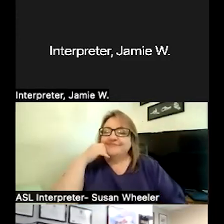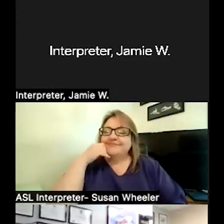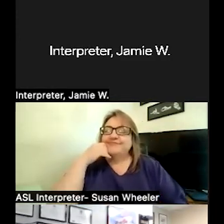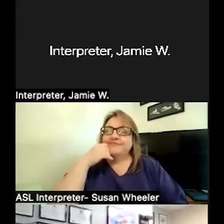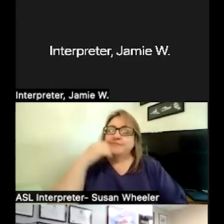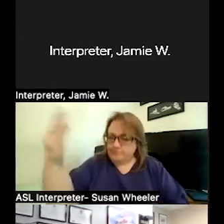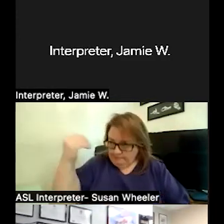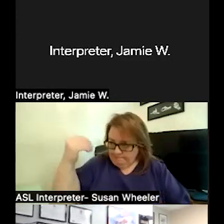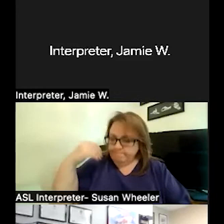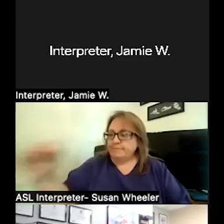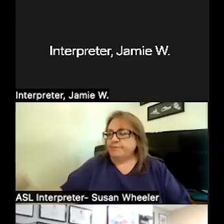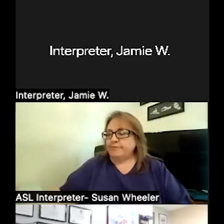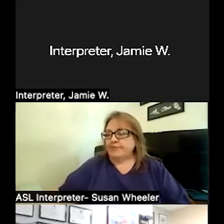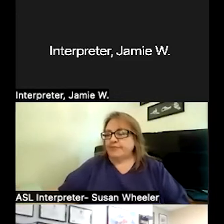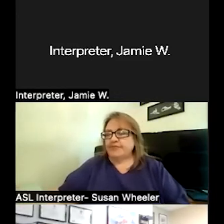Next, please.